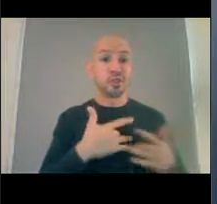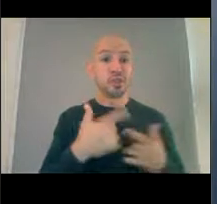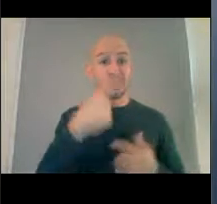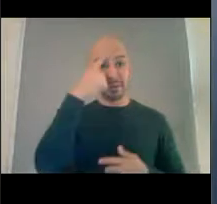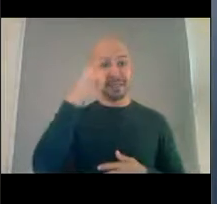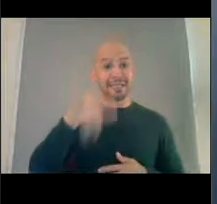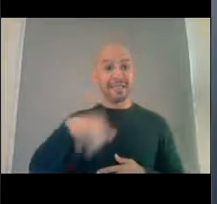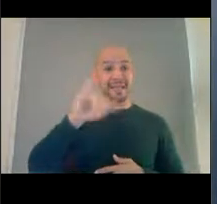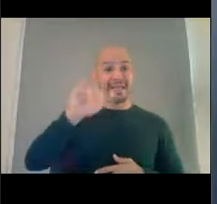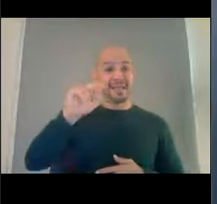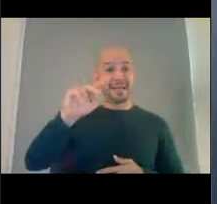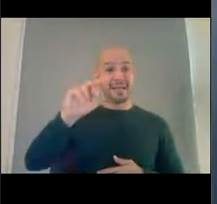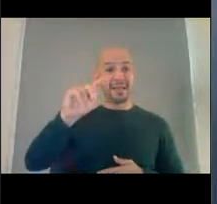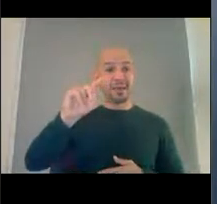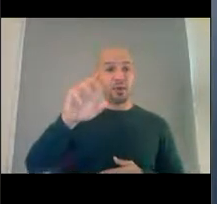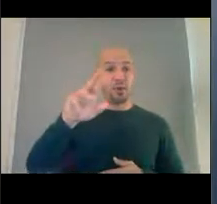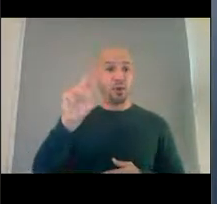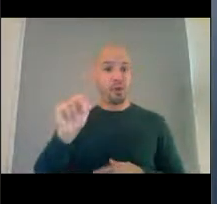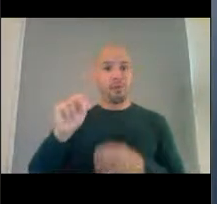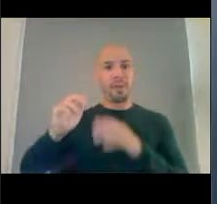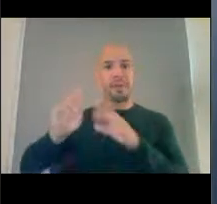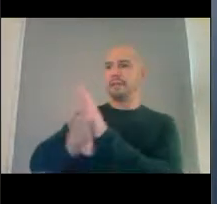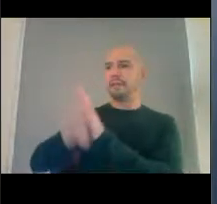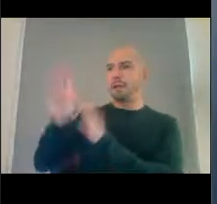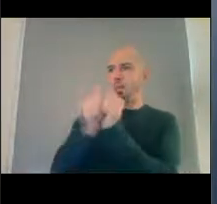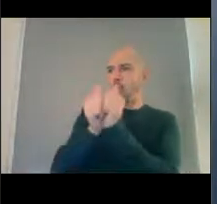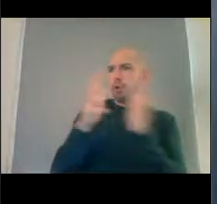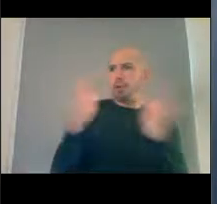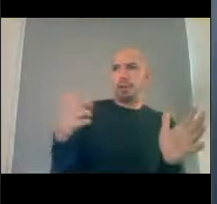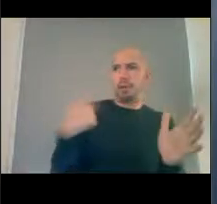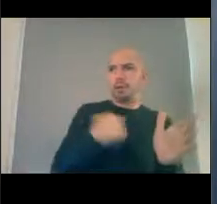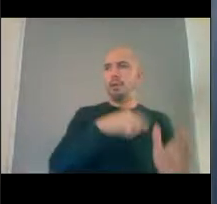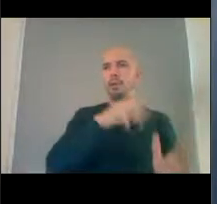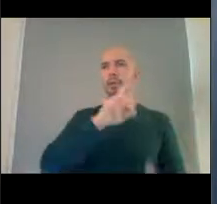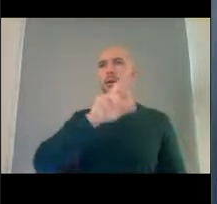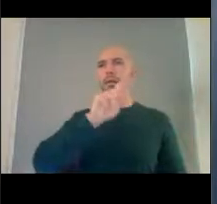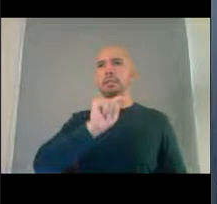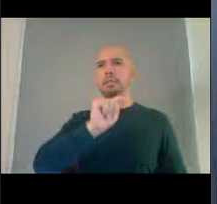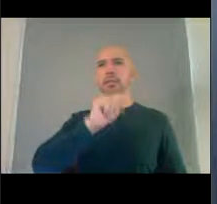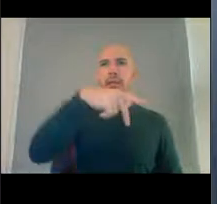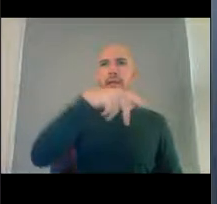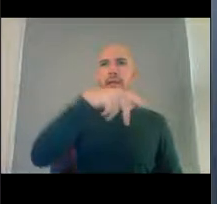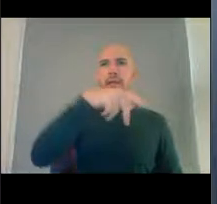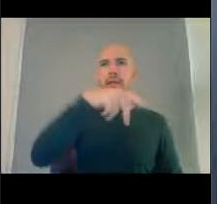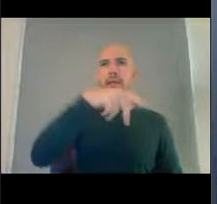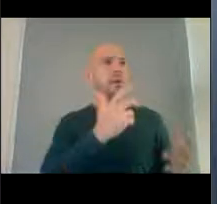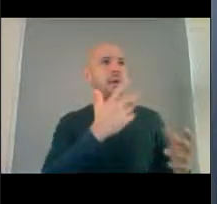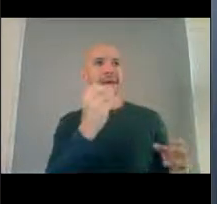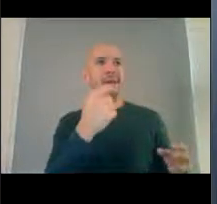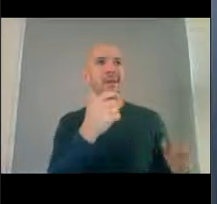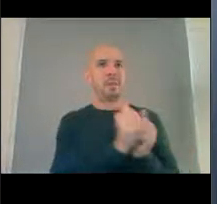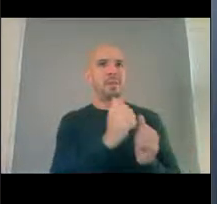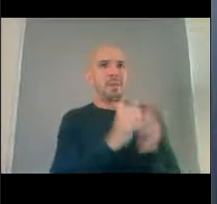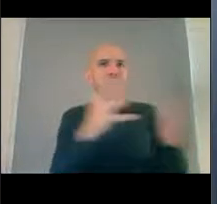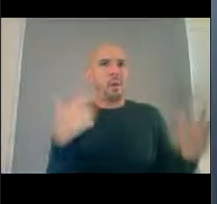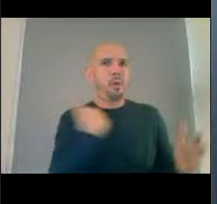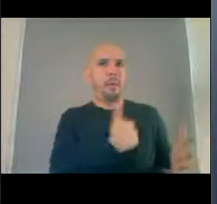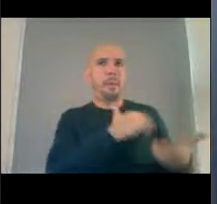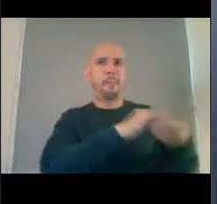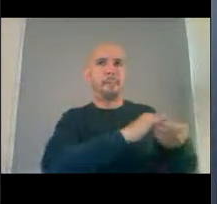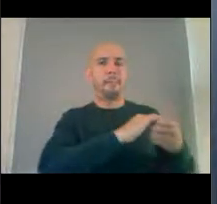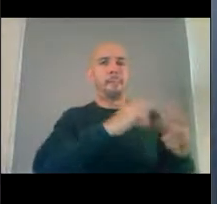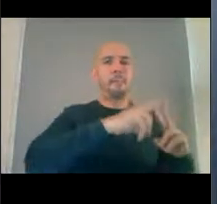internally without the collaboration and input of the rtpa and mpo partners in addition concerns have been expressed that